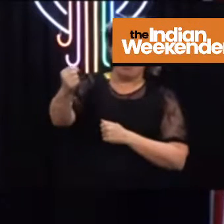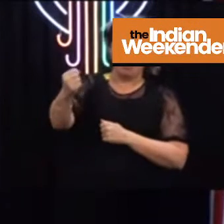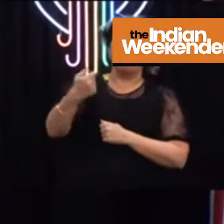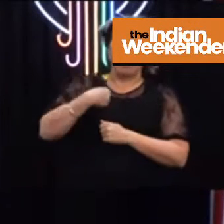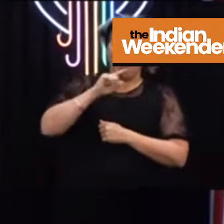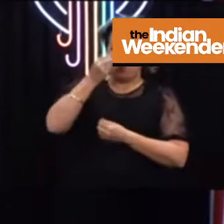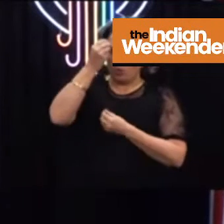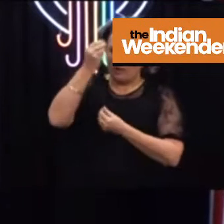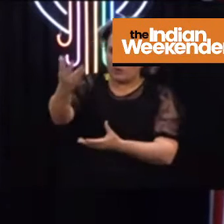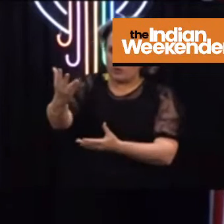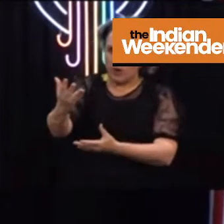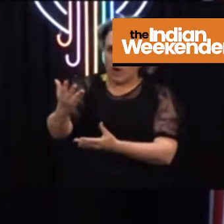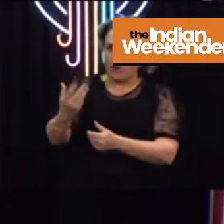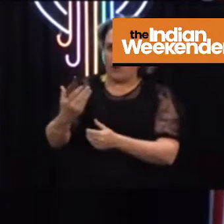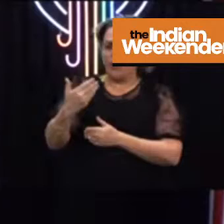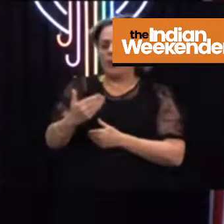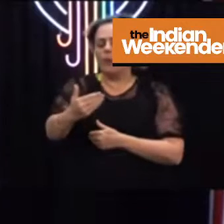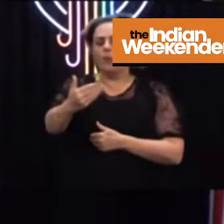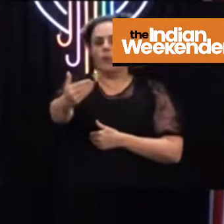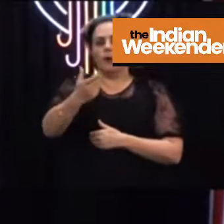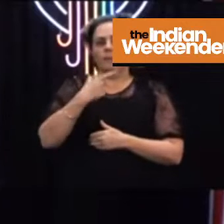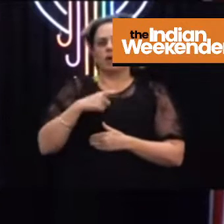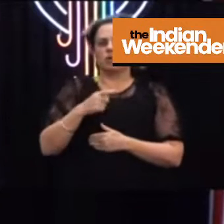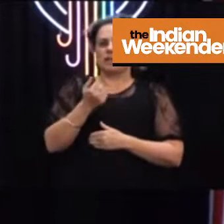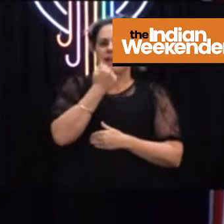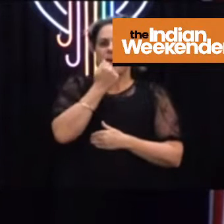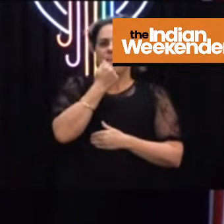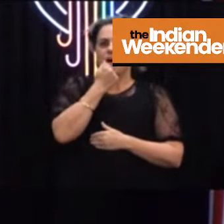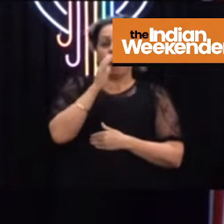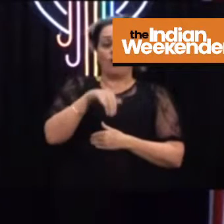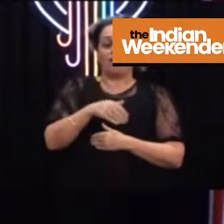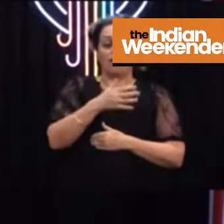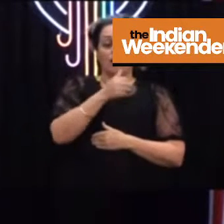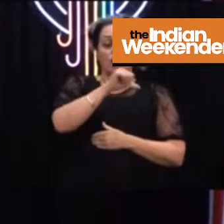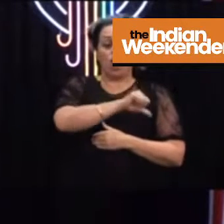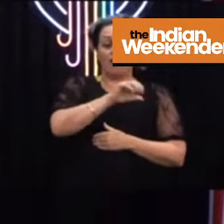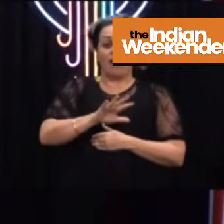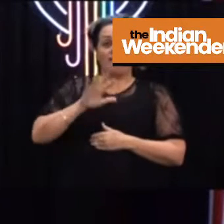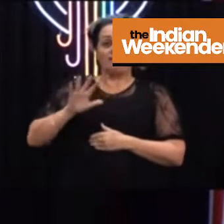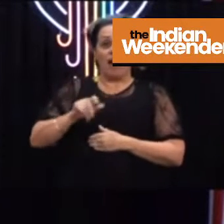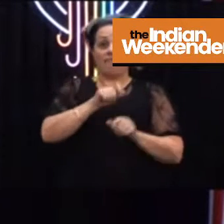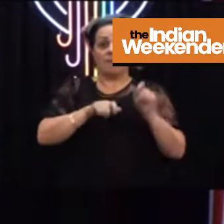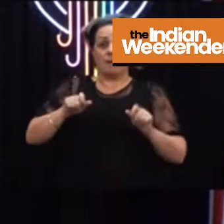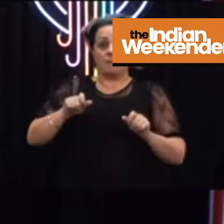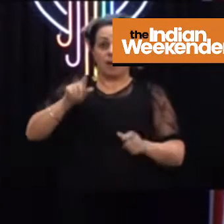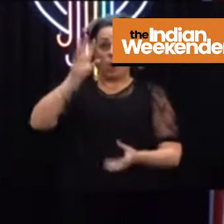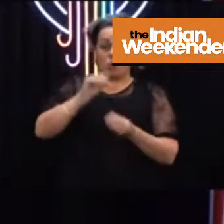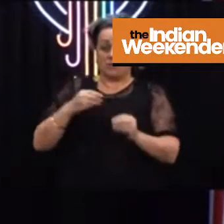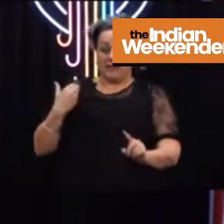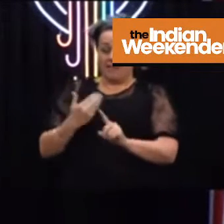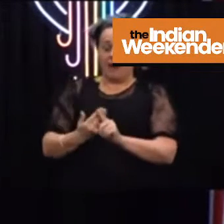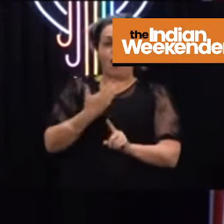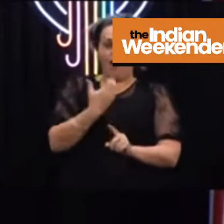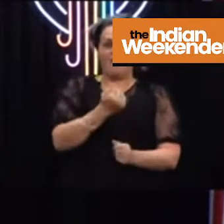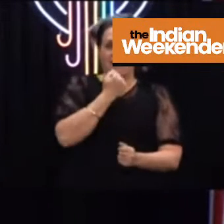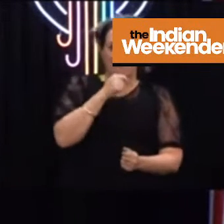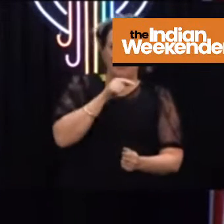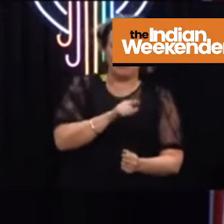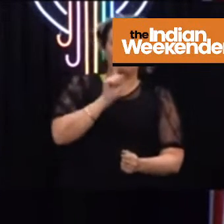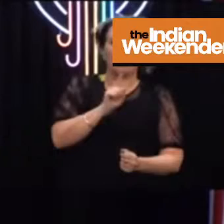got the numbers here for the total 955 people, but I then went and asked for